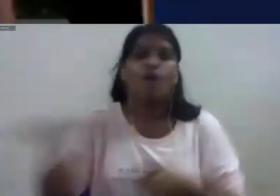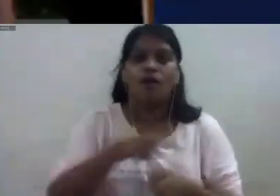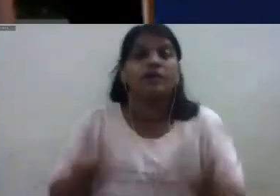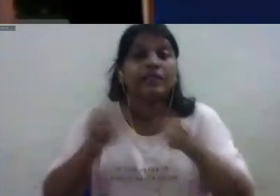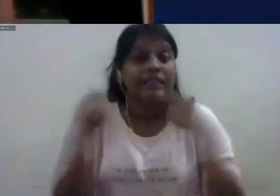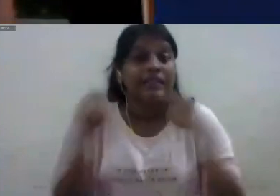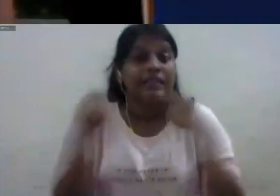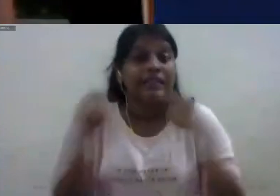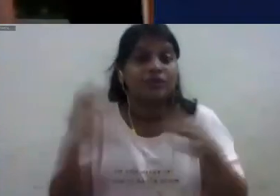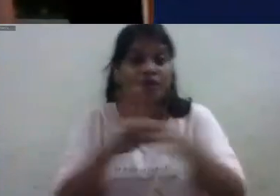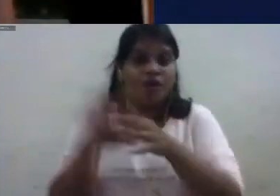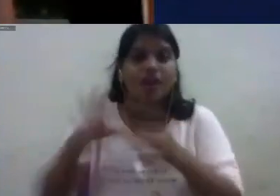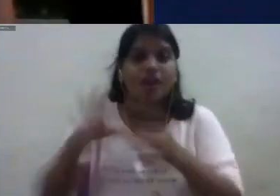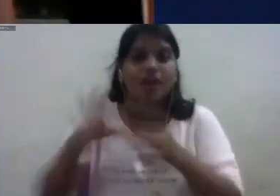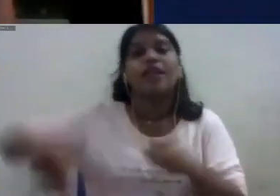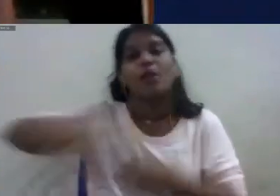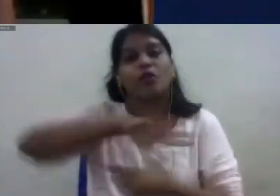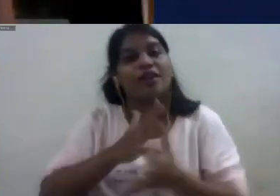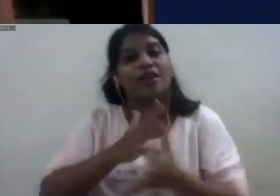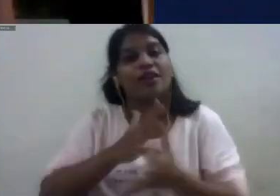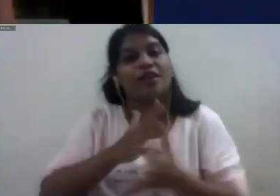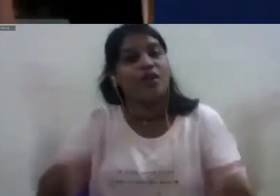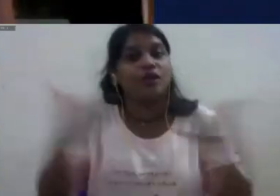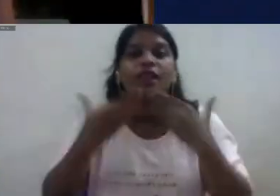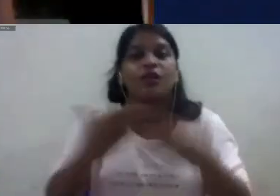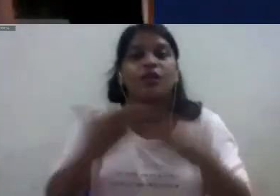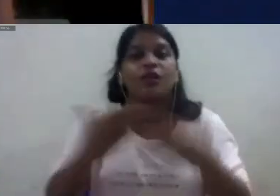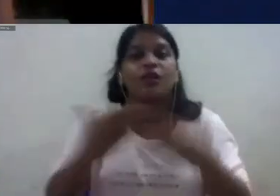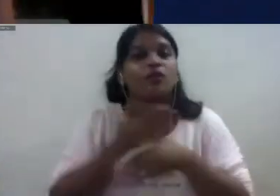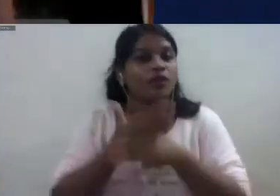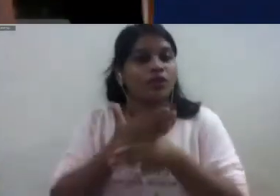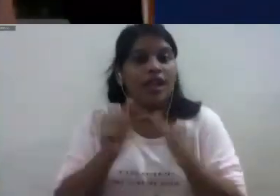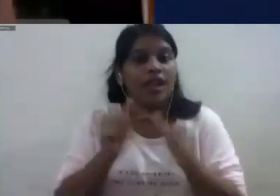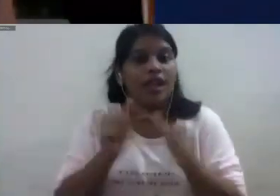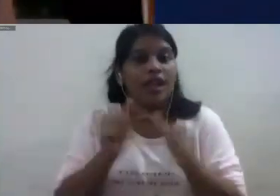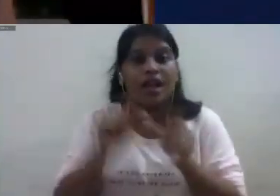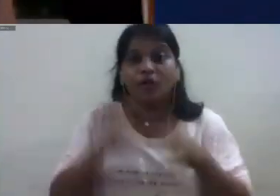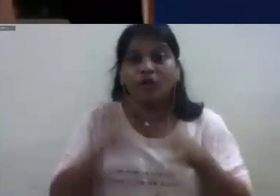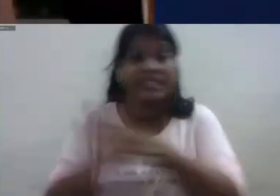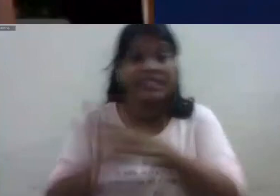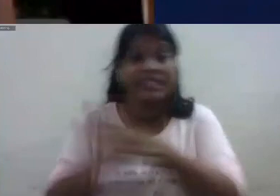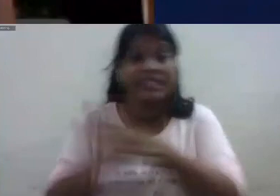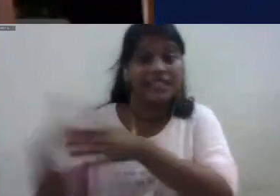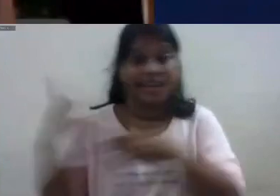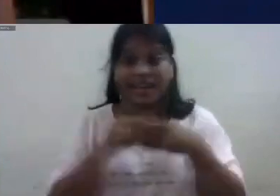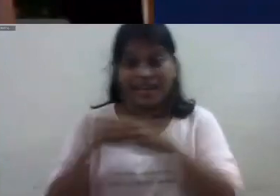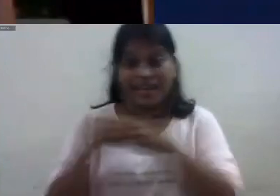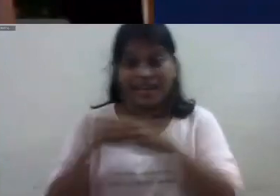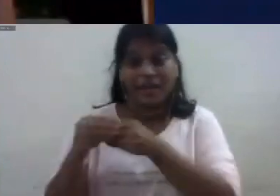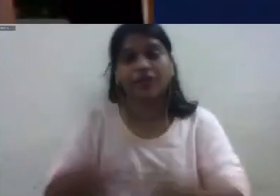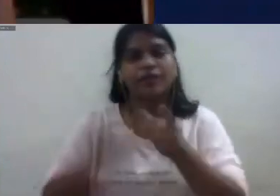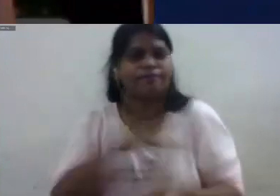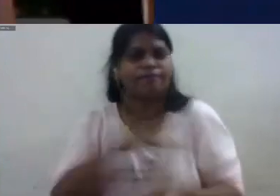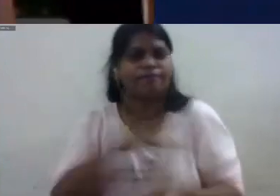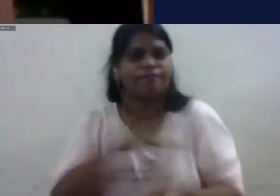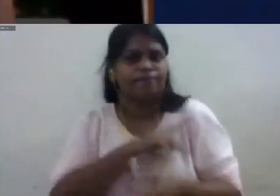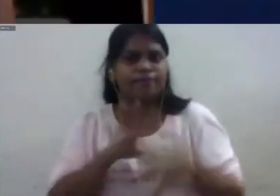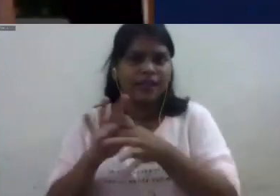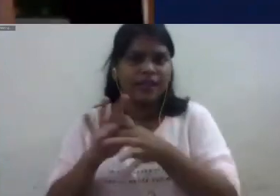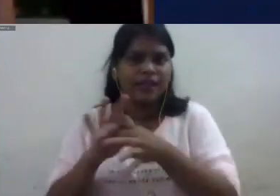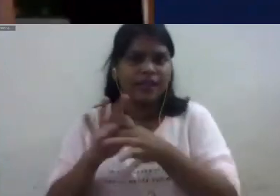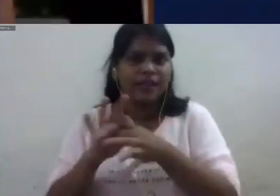and the community at large. So thanks for sharing your 4-step approach to lead by design. I personally enjoyed the example of